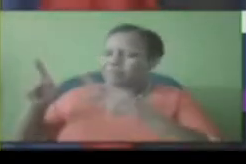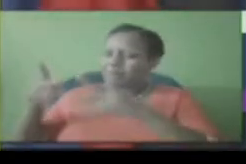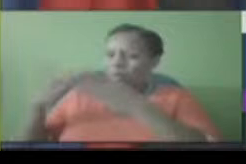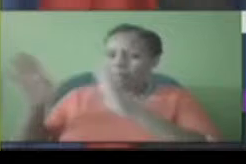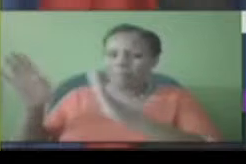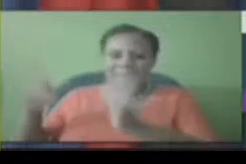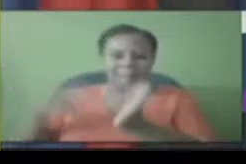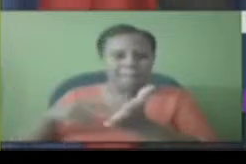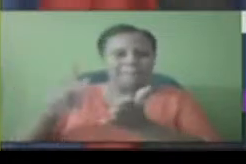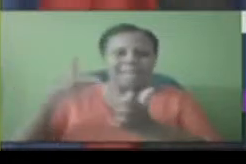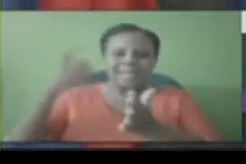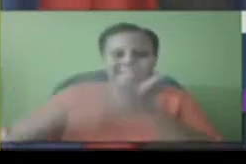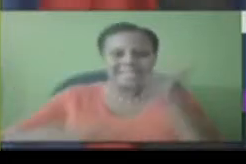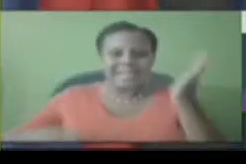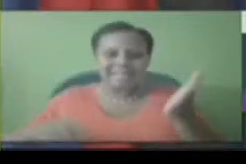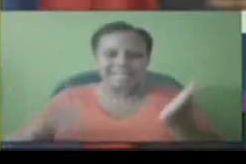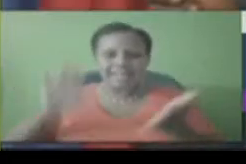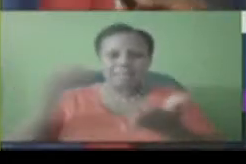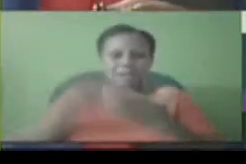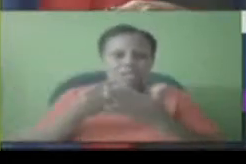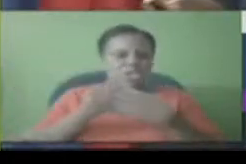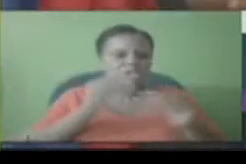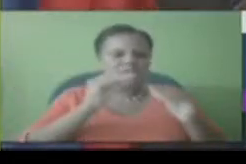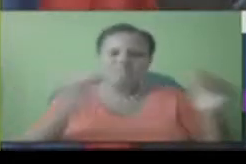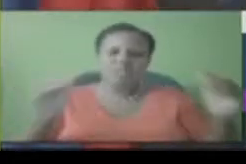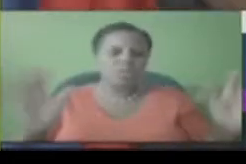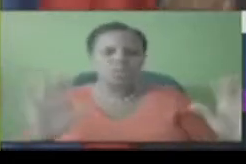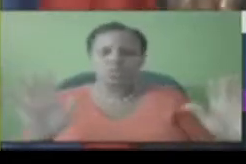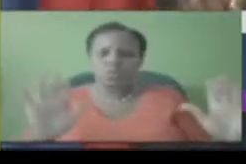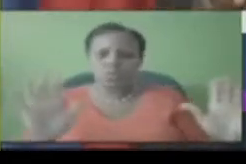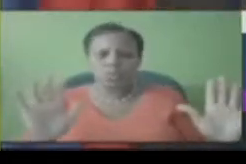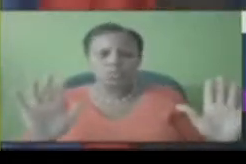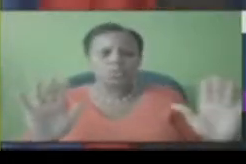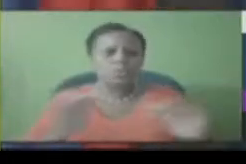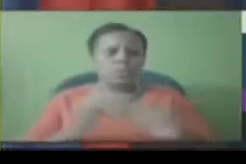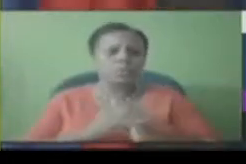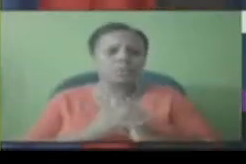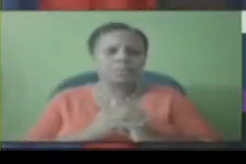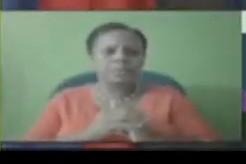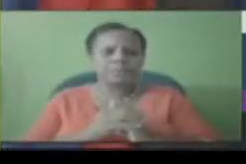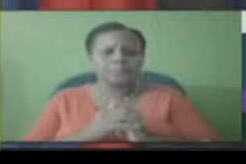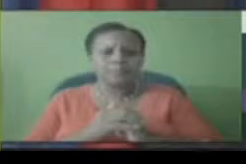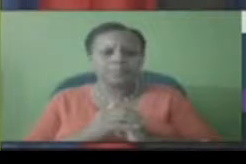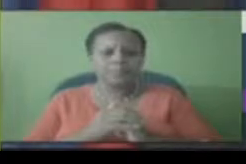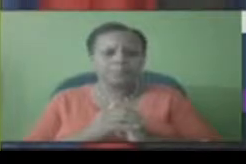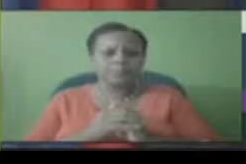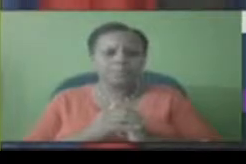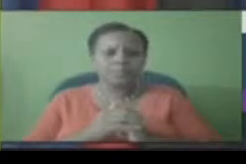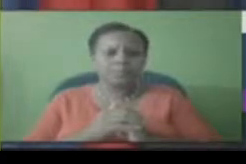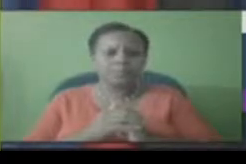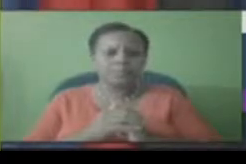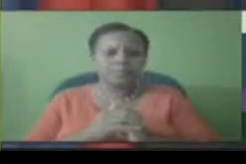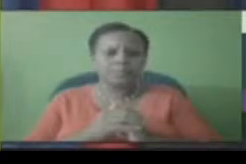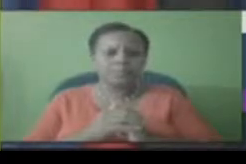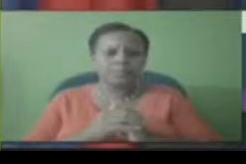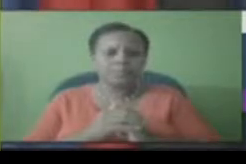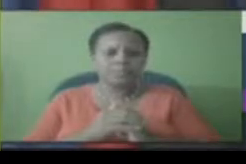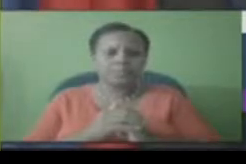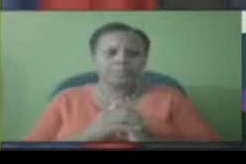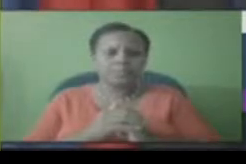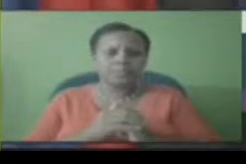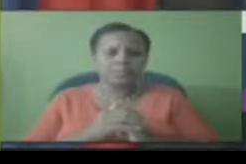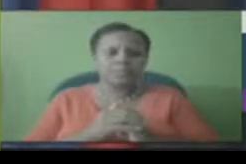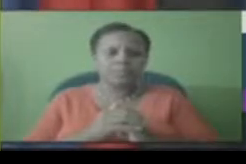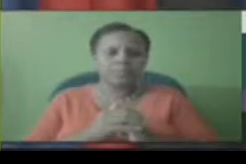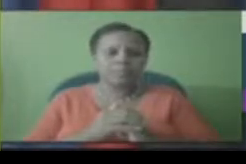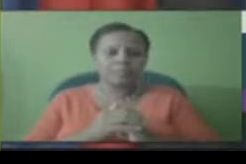would have seen the other day in the weekly narrative on NIB that information was coming